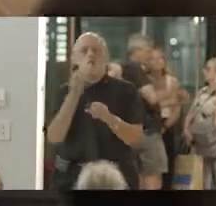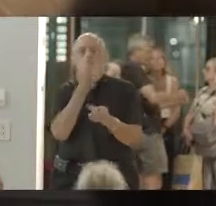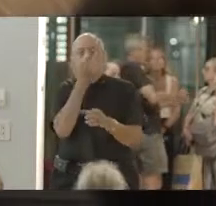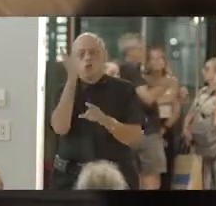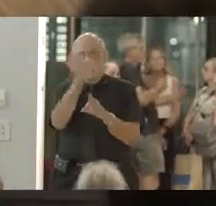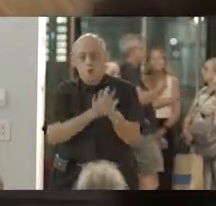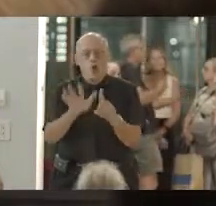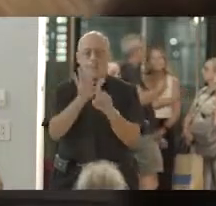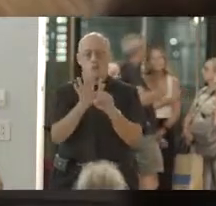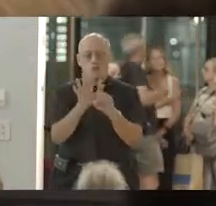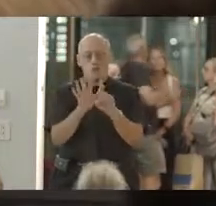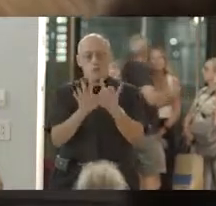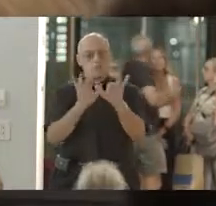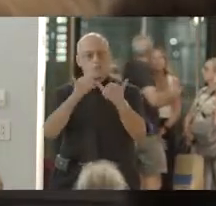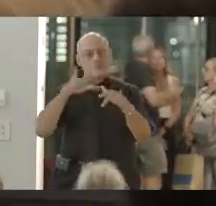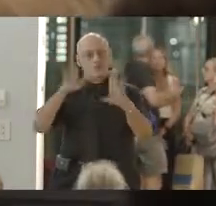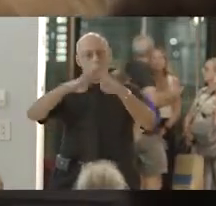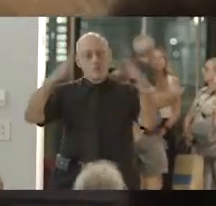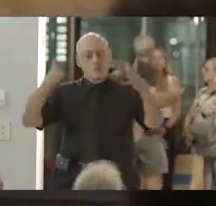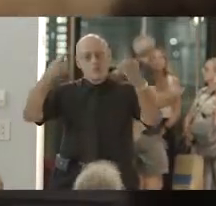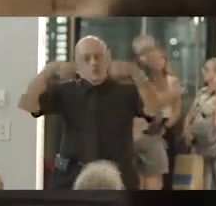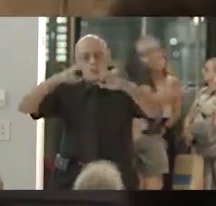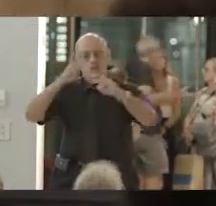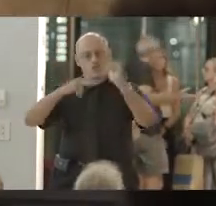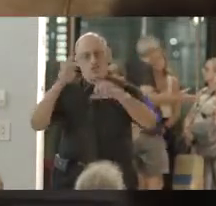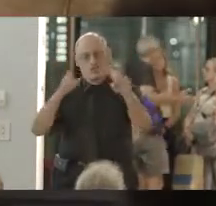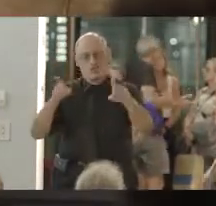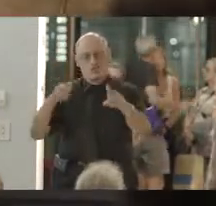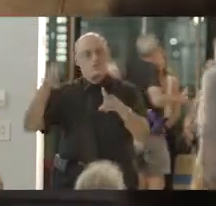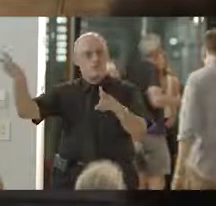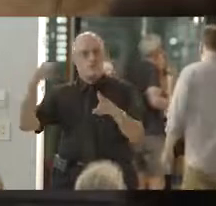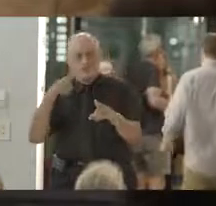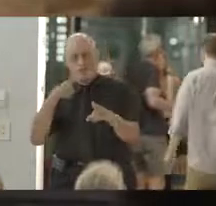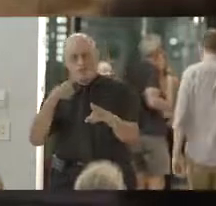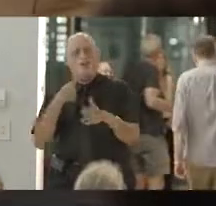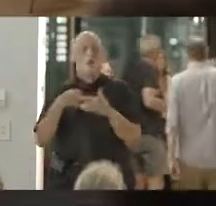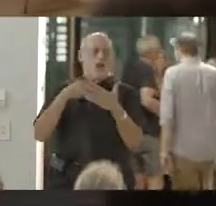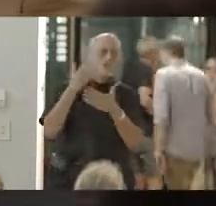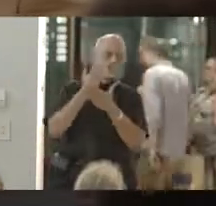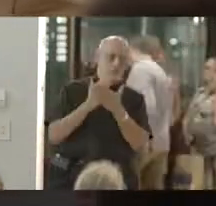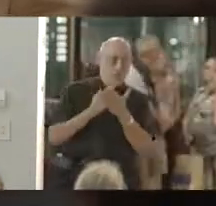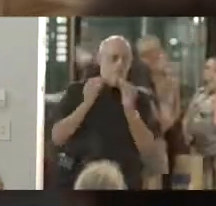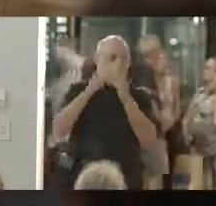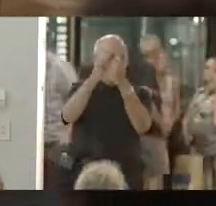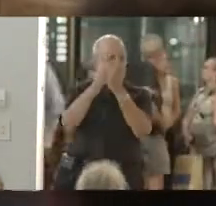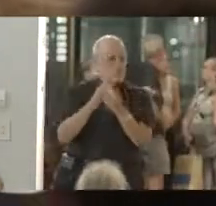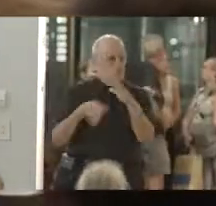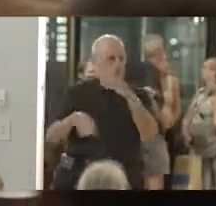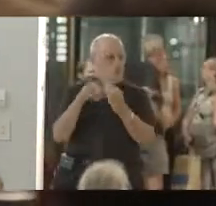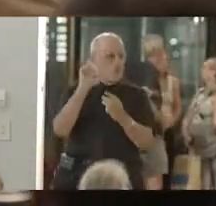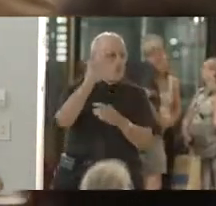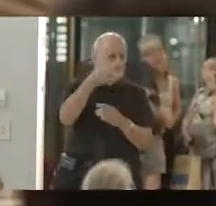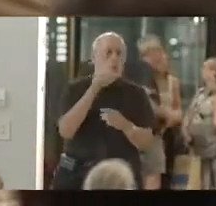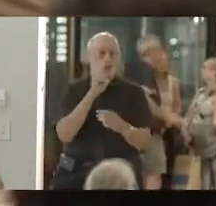area remains largely open during construction. As Peter mentioned, there's some more detail to be added to that.